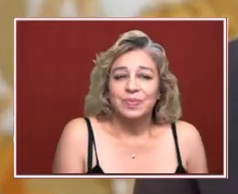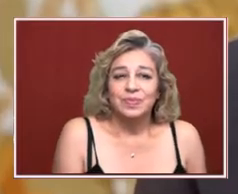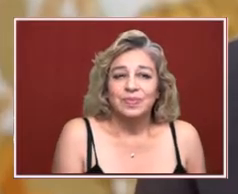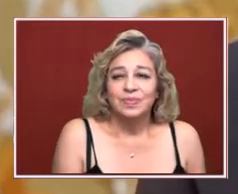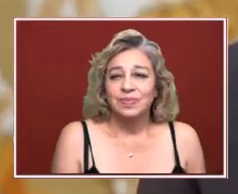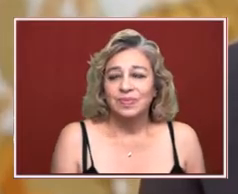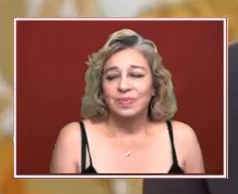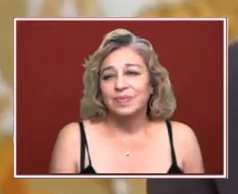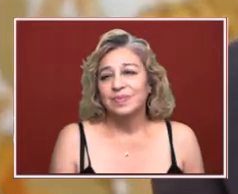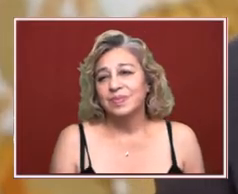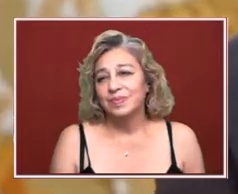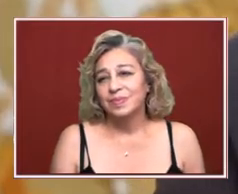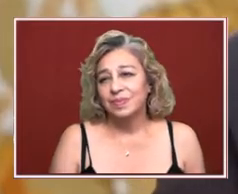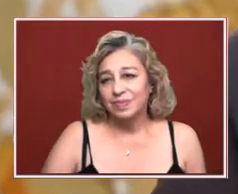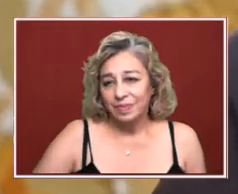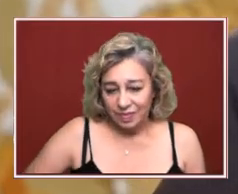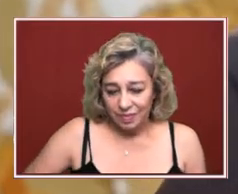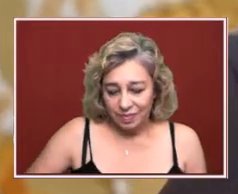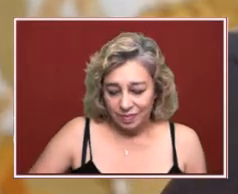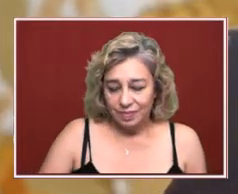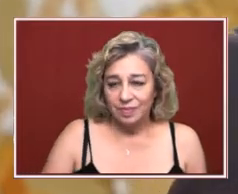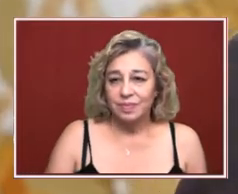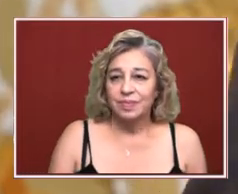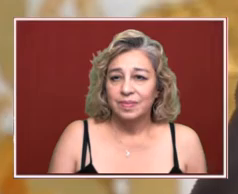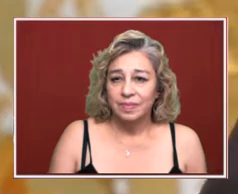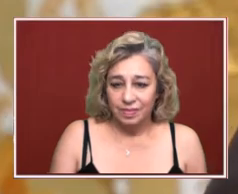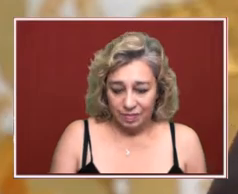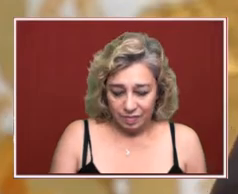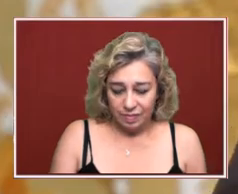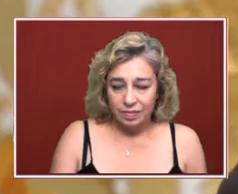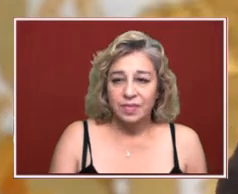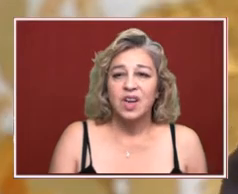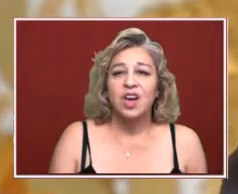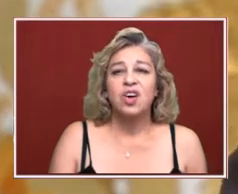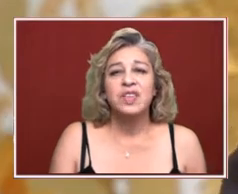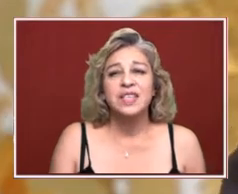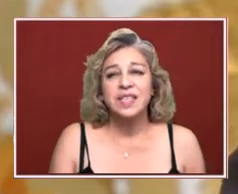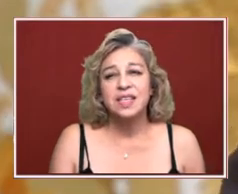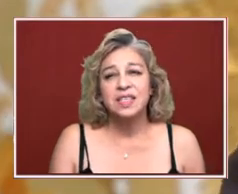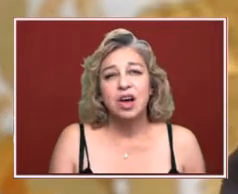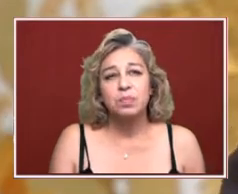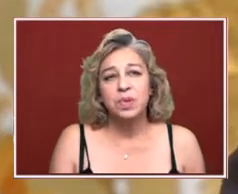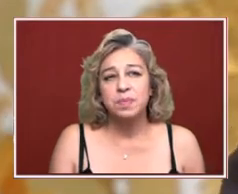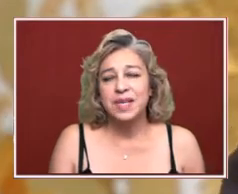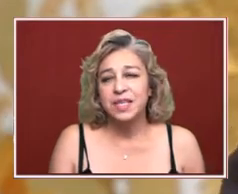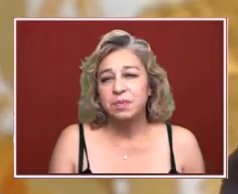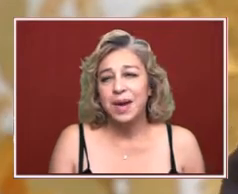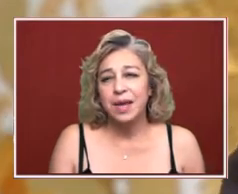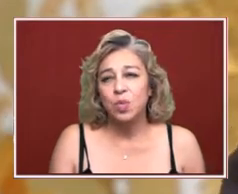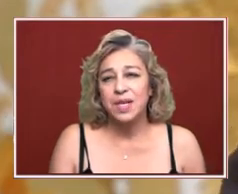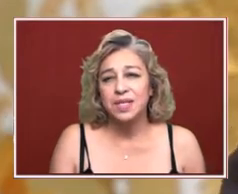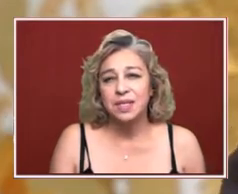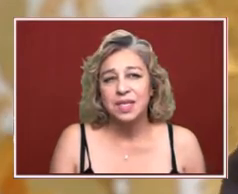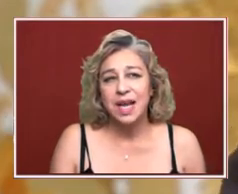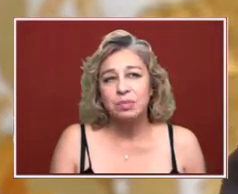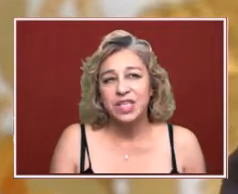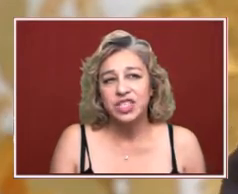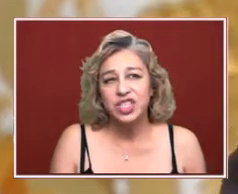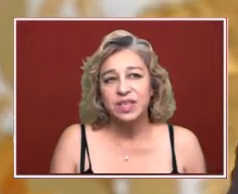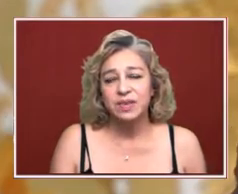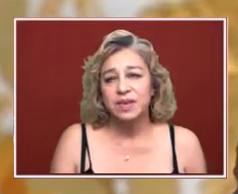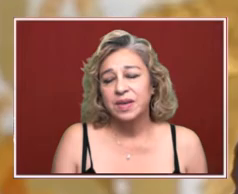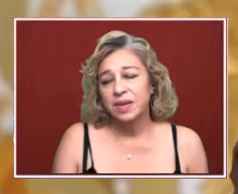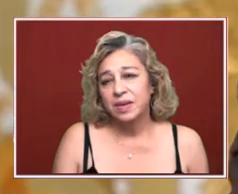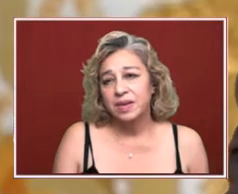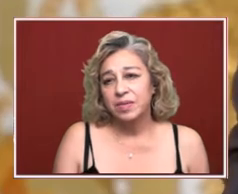Todo esto complementado con lo que establece. All these things complemented by what is